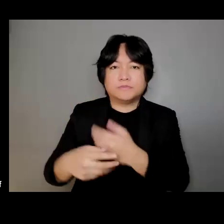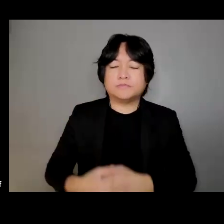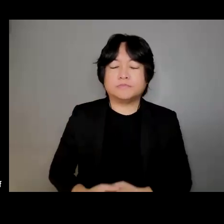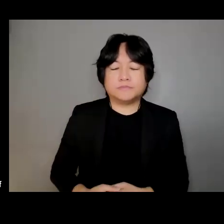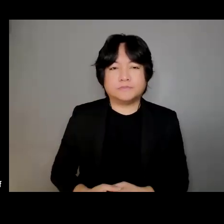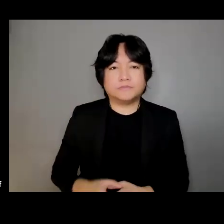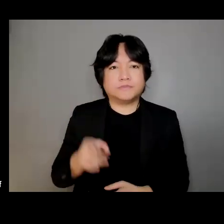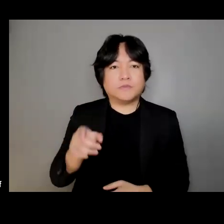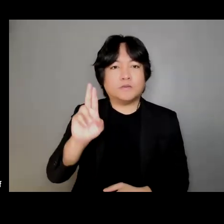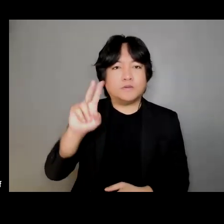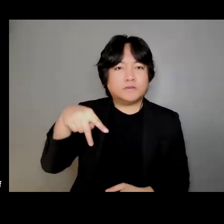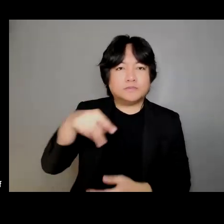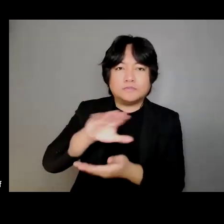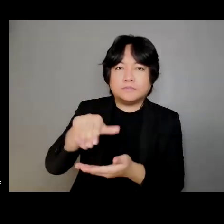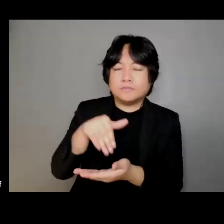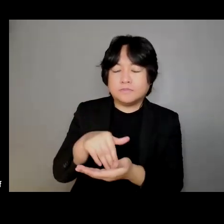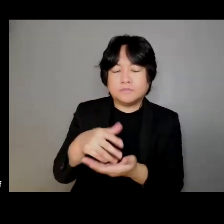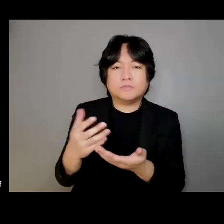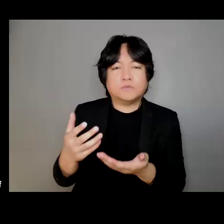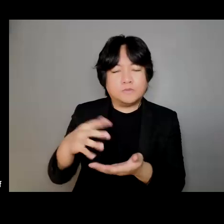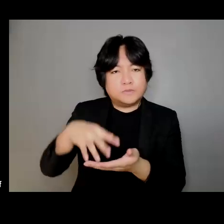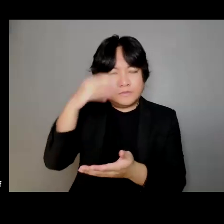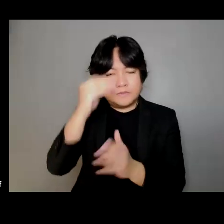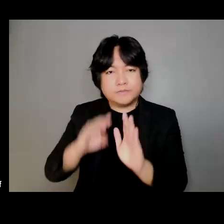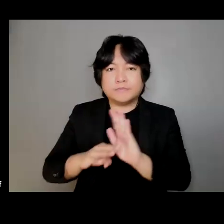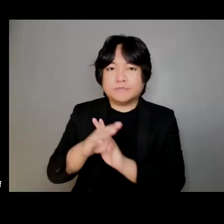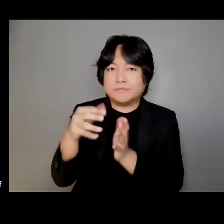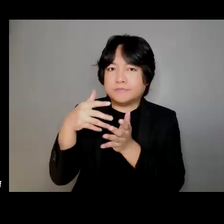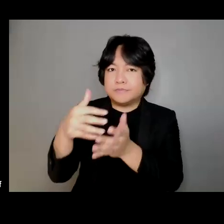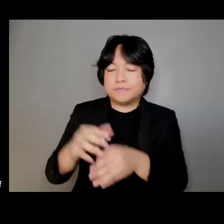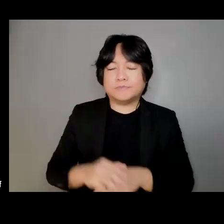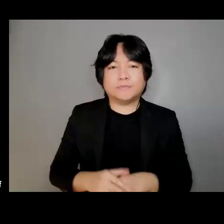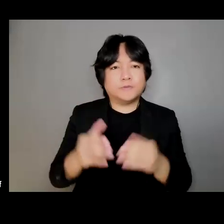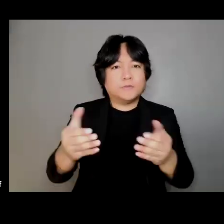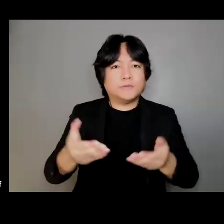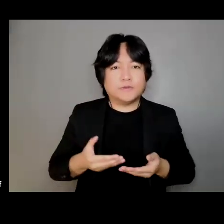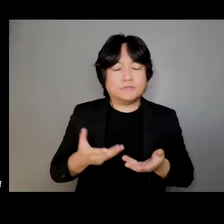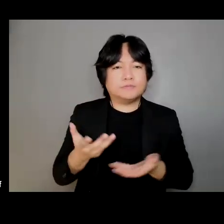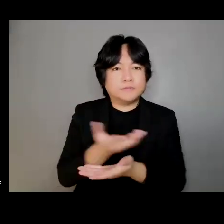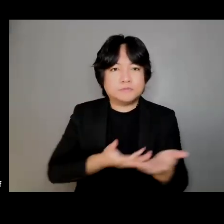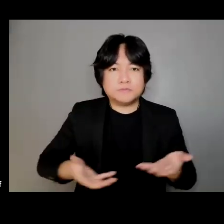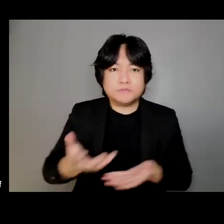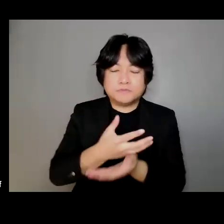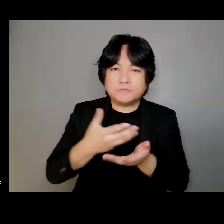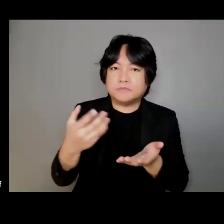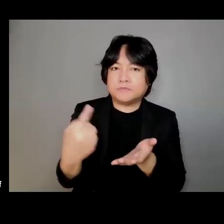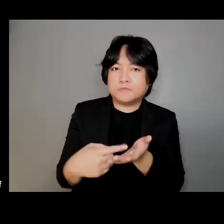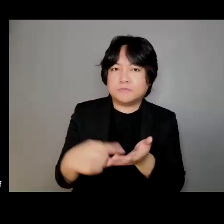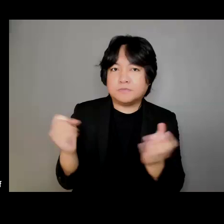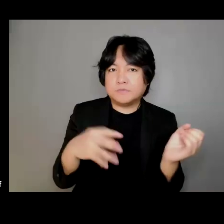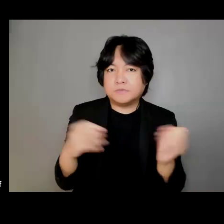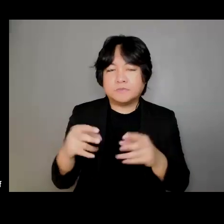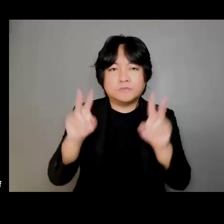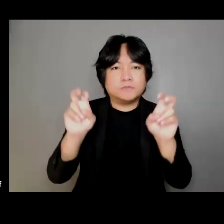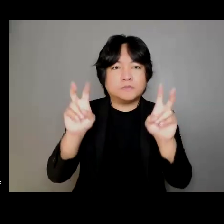of the UP Center for Integrative and Development Studies. Welcome to our roundtable discussion this afternoon entitled Resisting